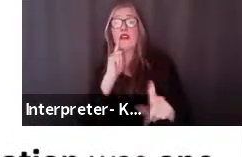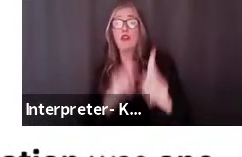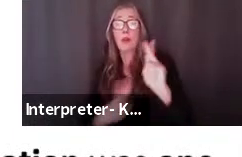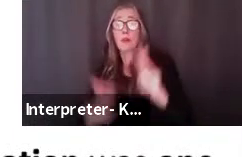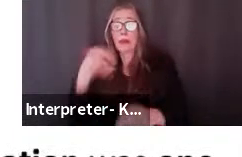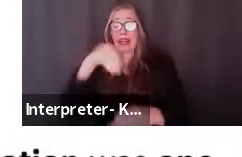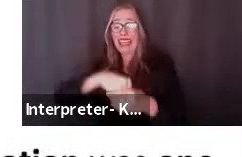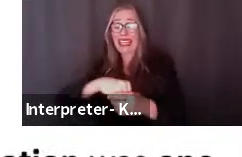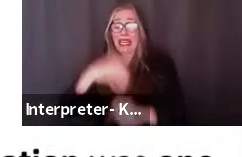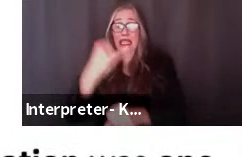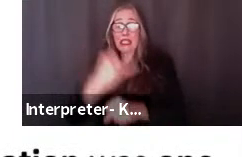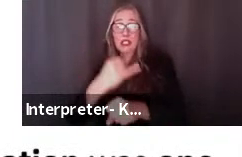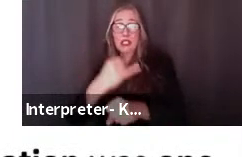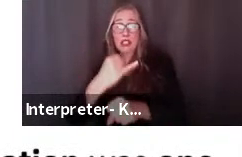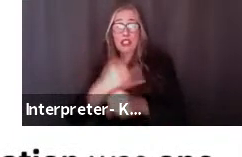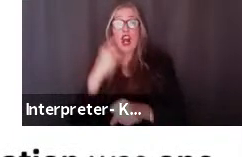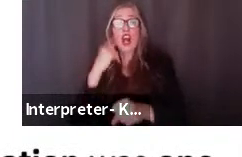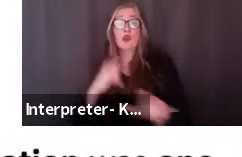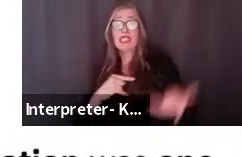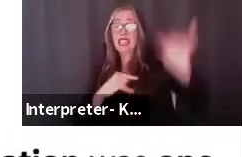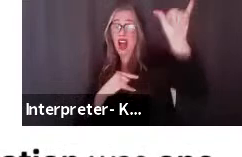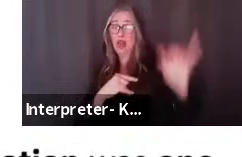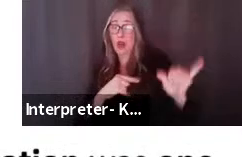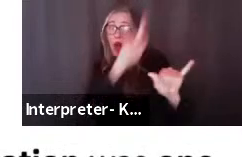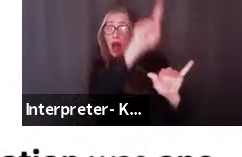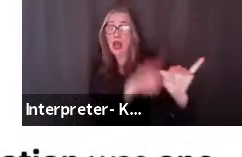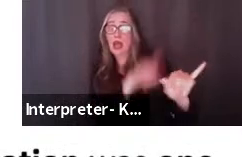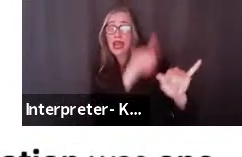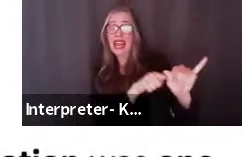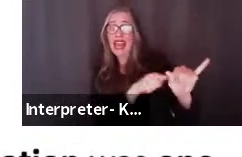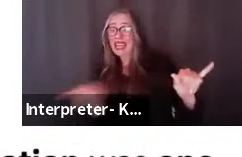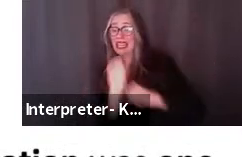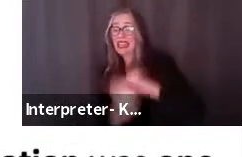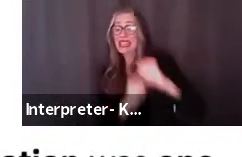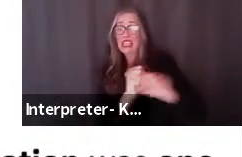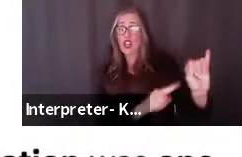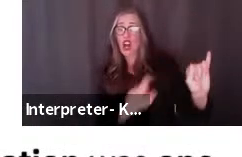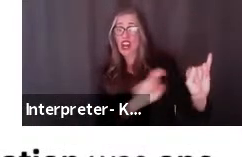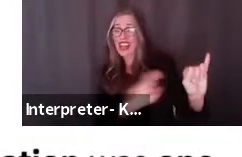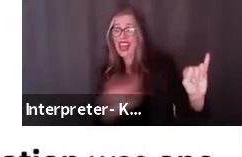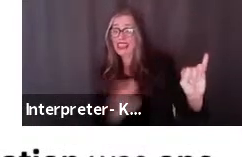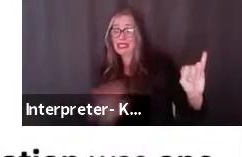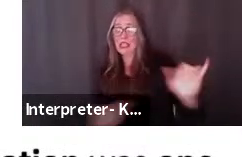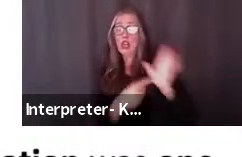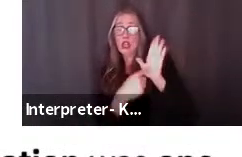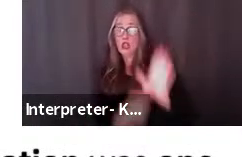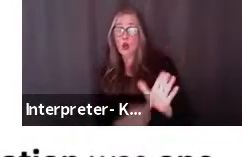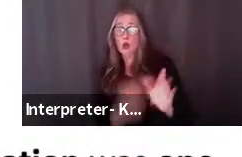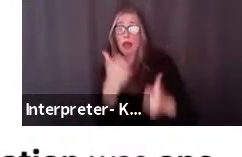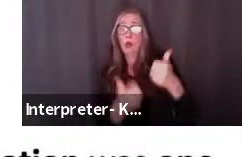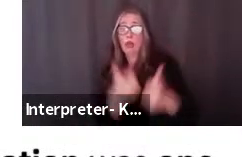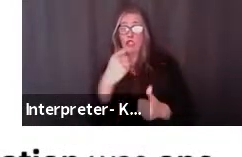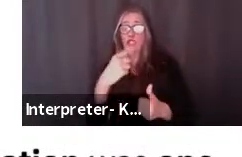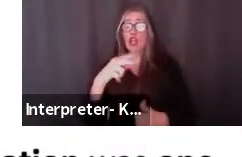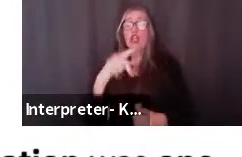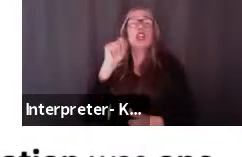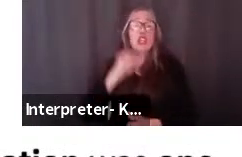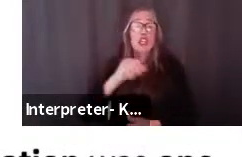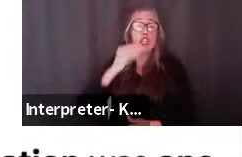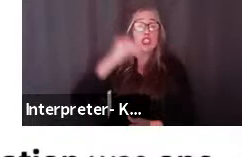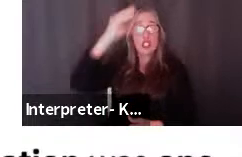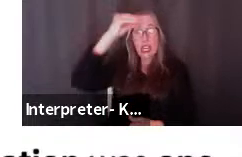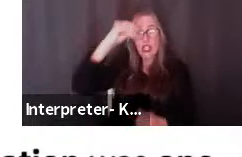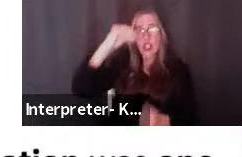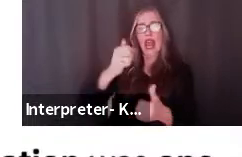population on the y-axis and year on the x-axis stratified by gender and nativity the